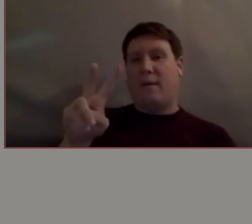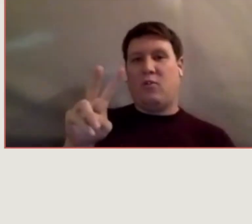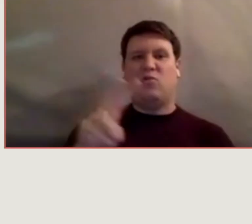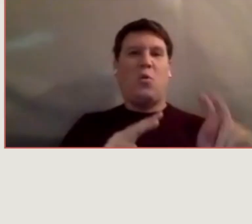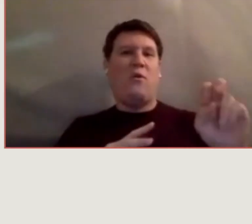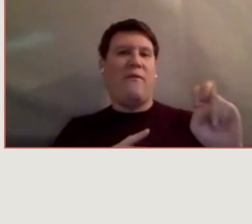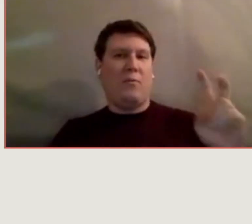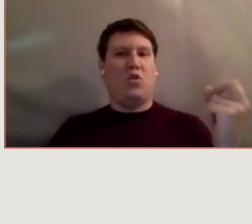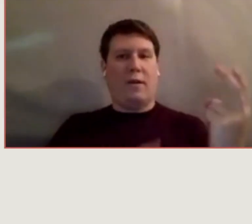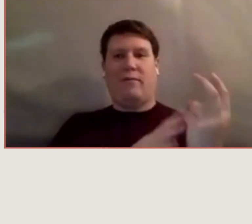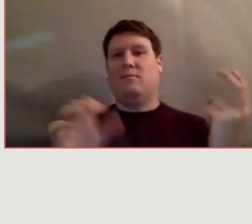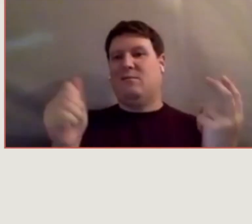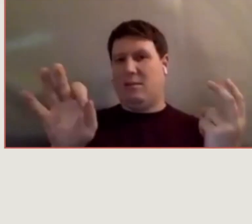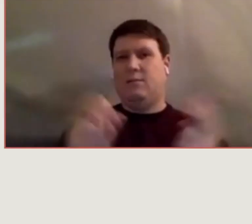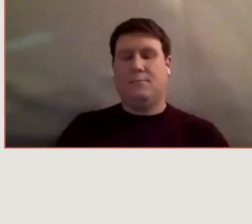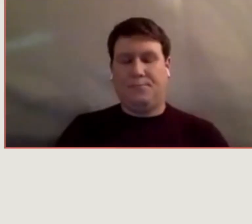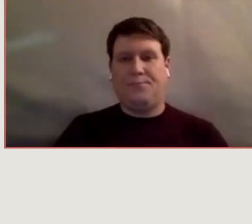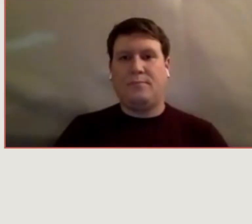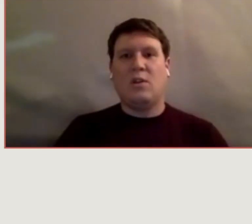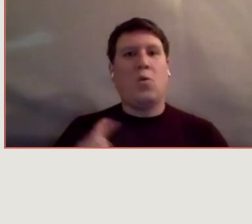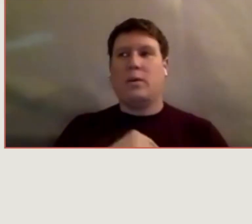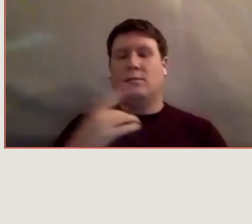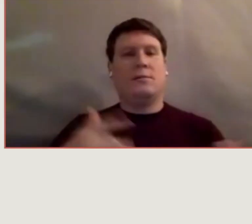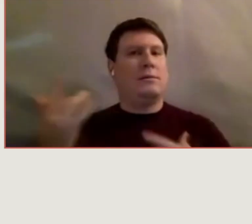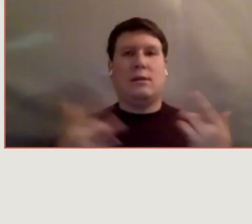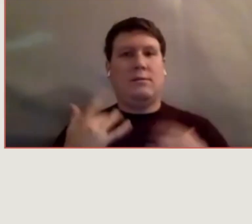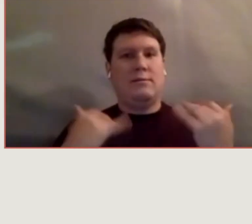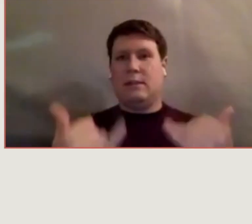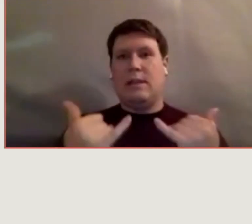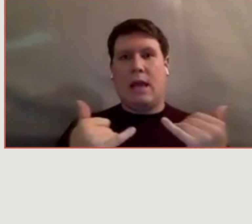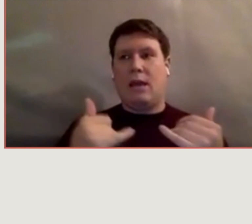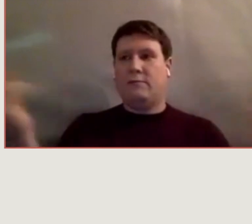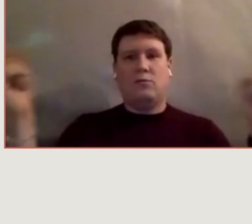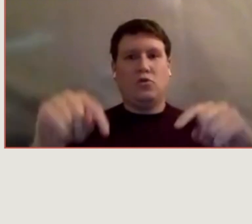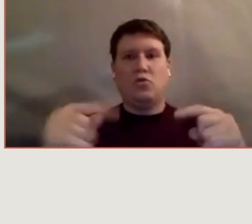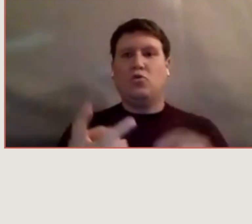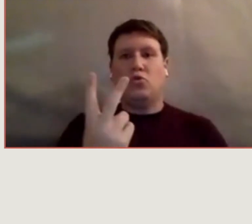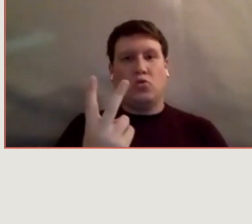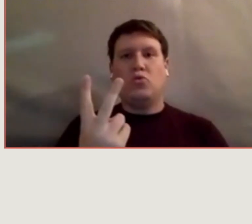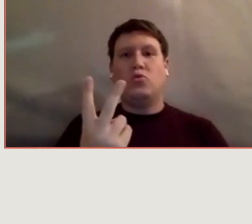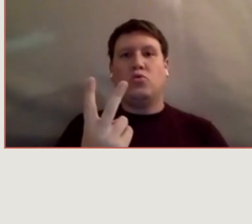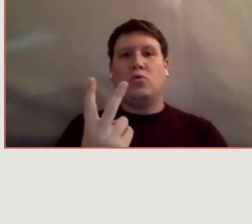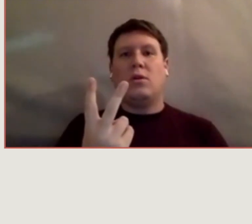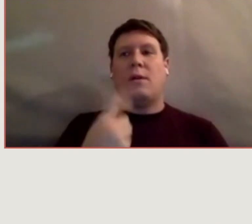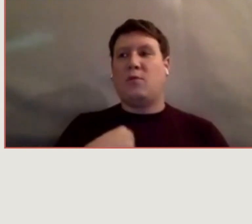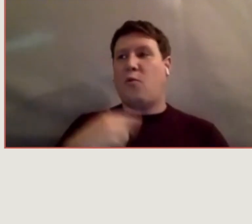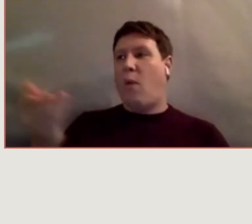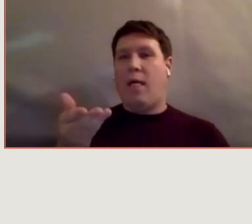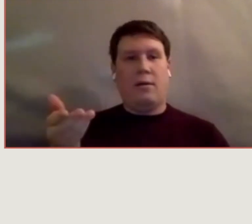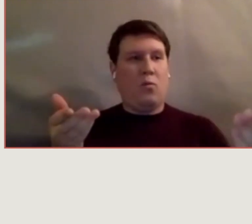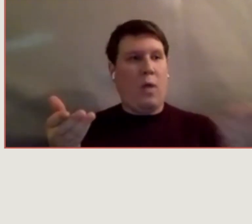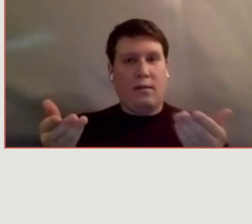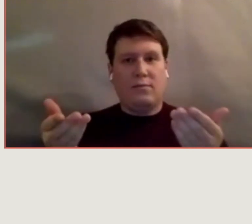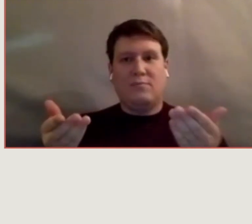this evening. I'm really excited to have a discussion with our guests. So I'd like to welcome writer